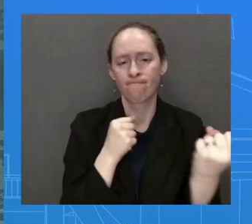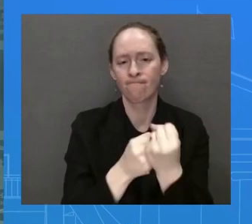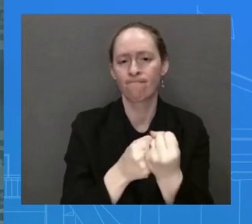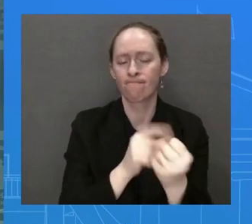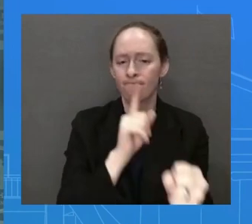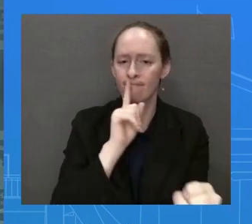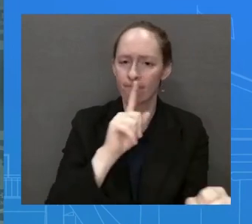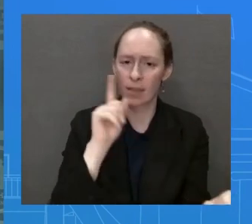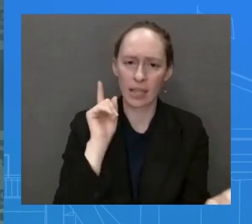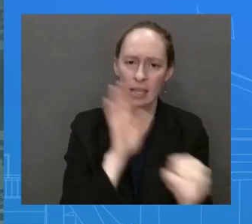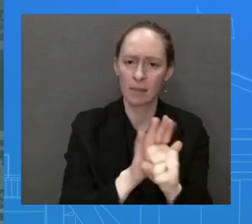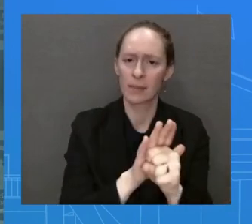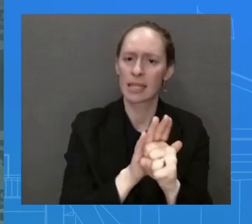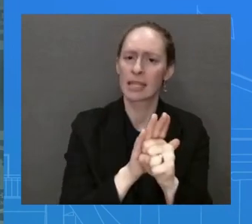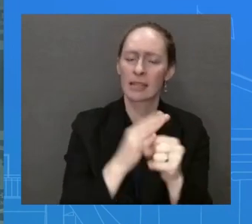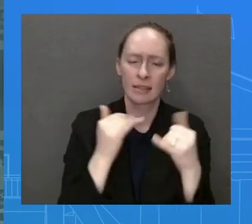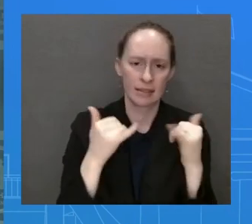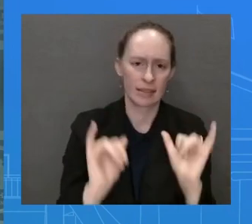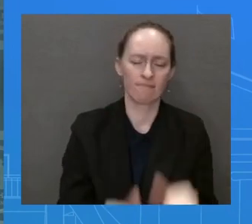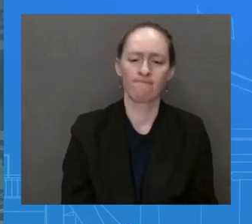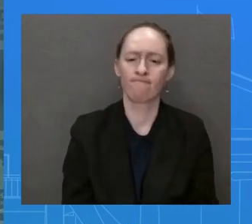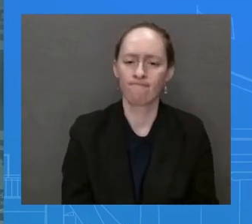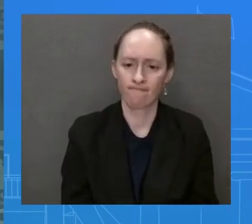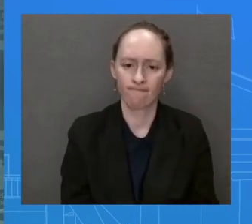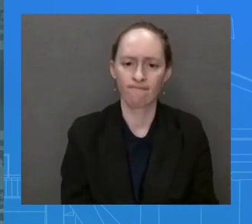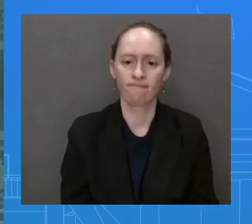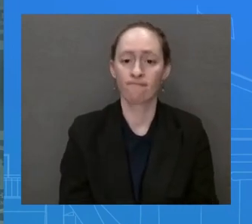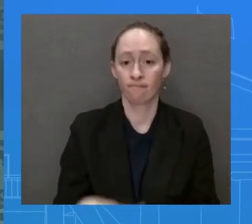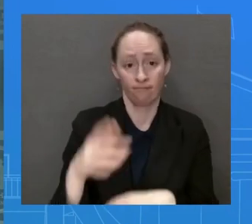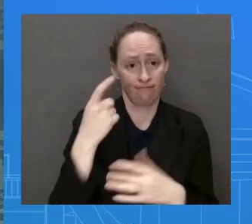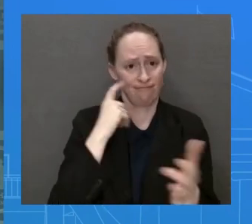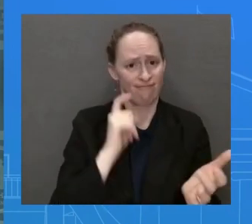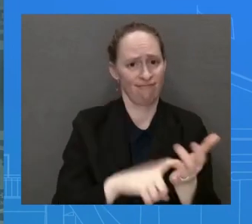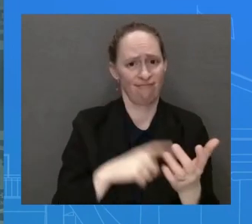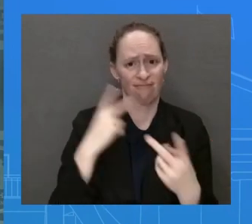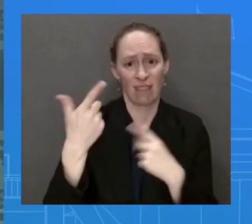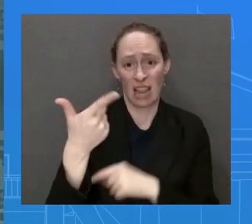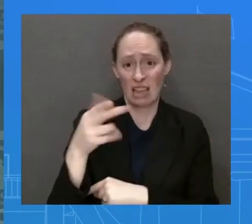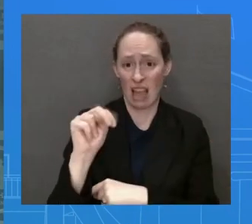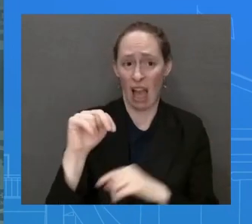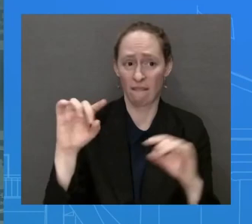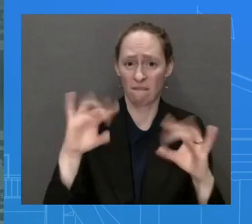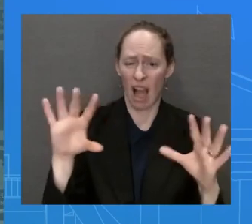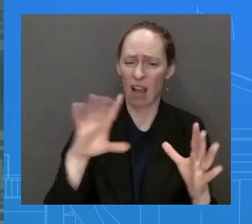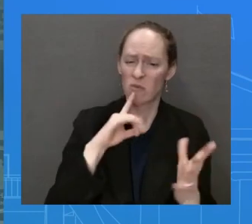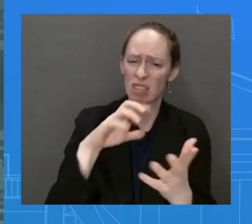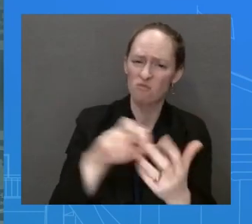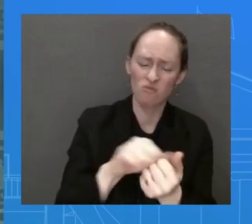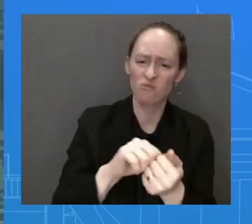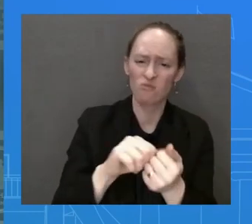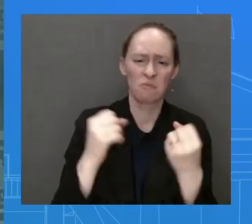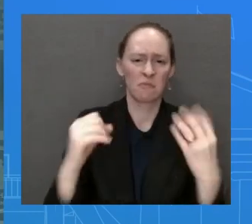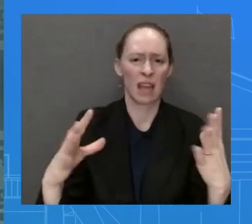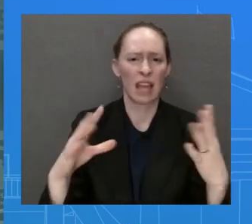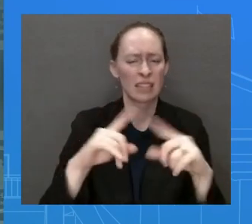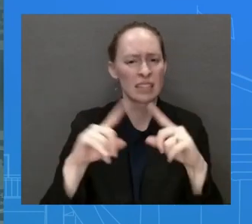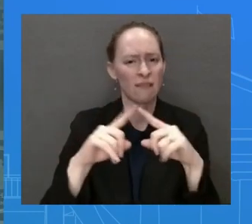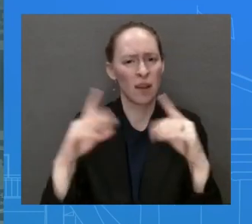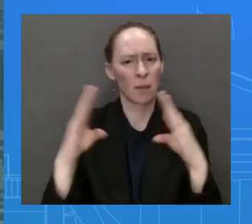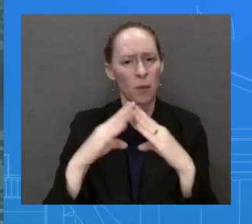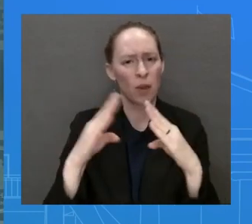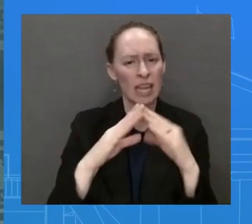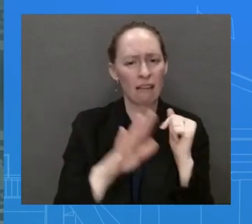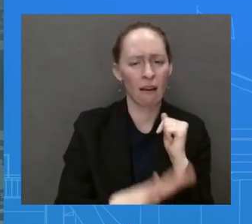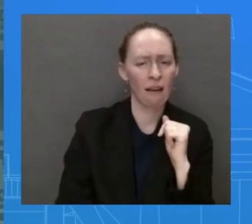families across the country, communities across the country, which is gun violence. That's why it was so critical when he signed the bipartisan piece of legislation on